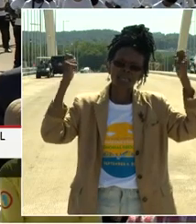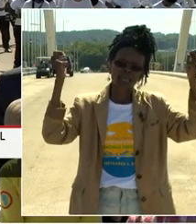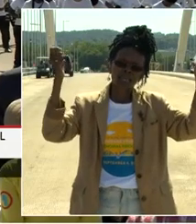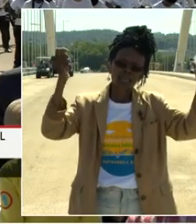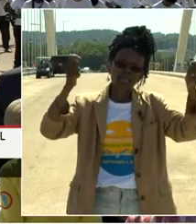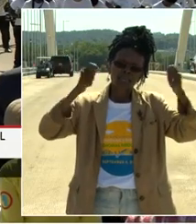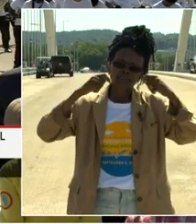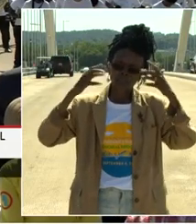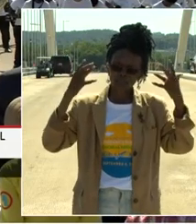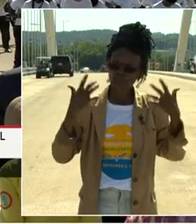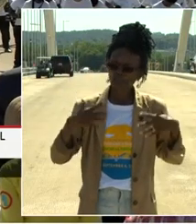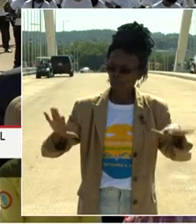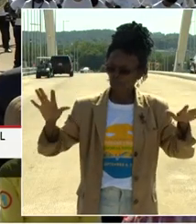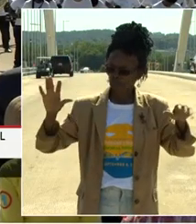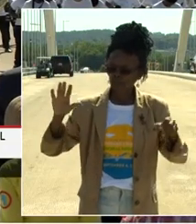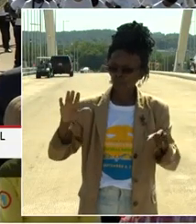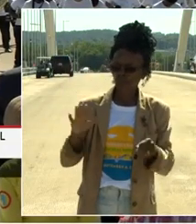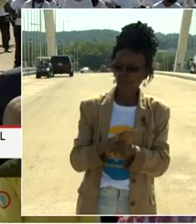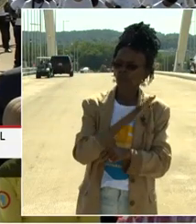is won.